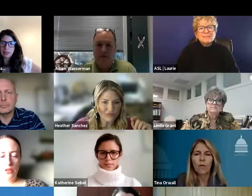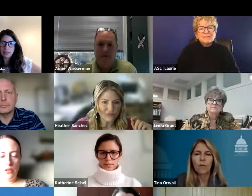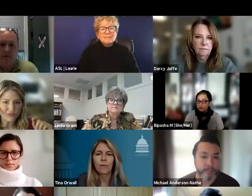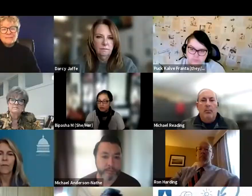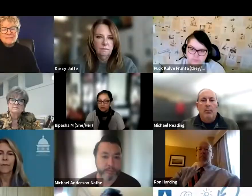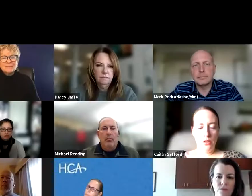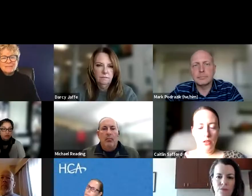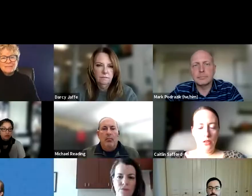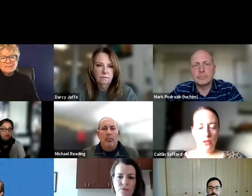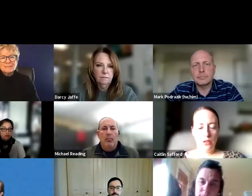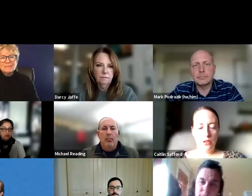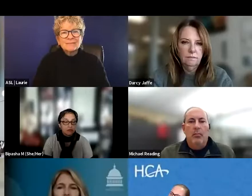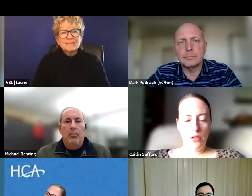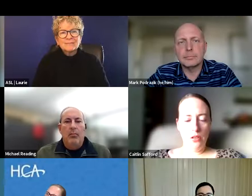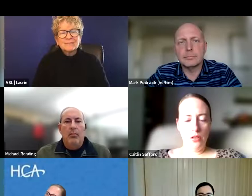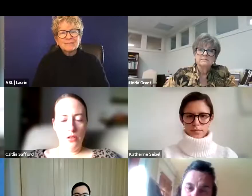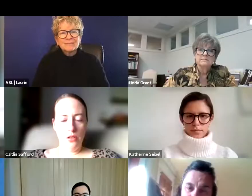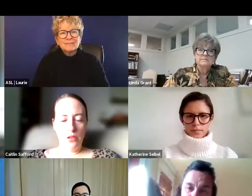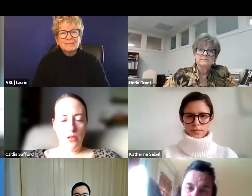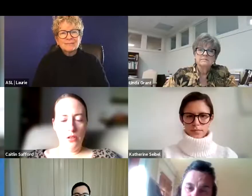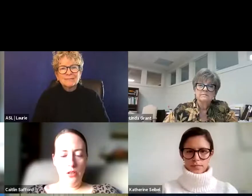All right.